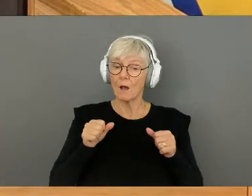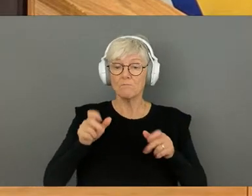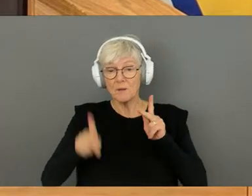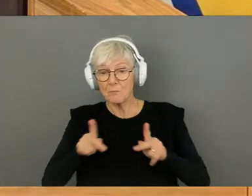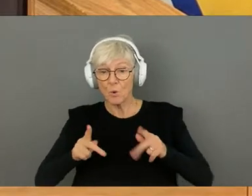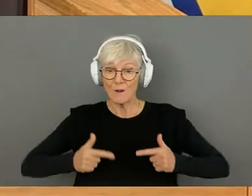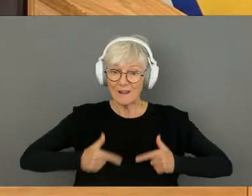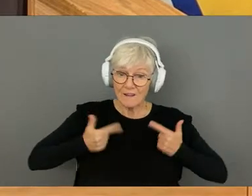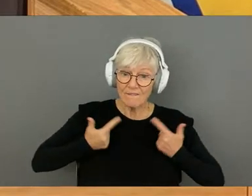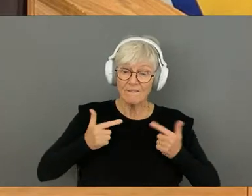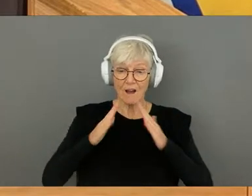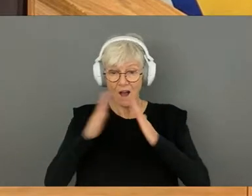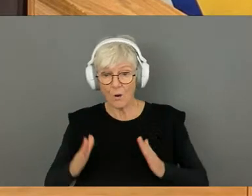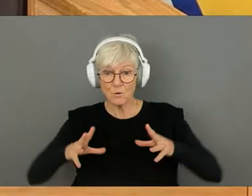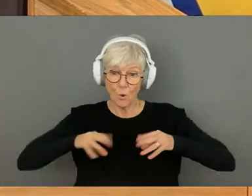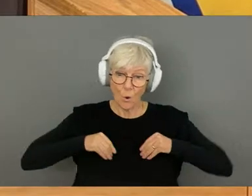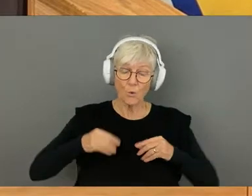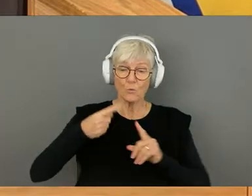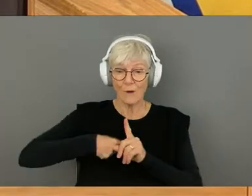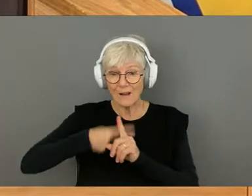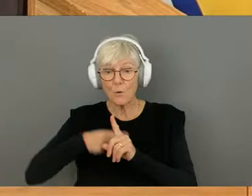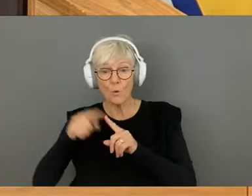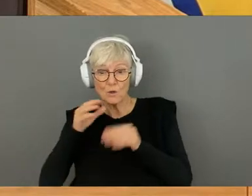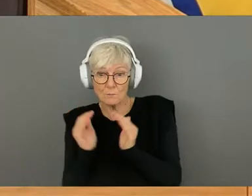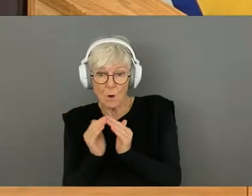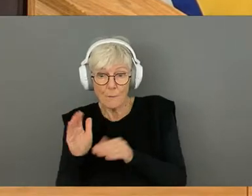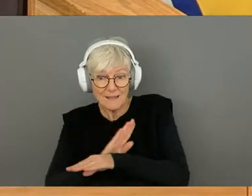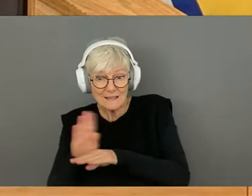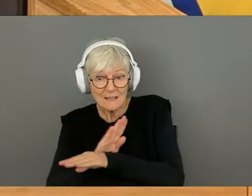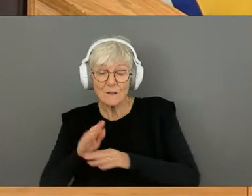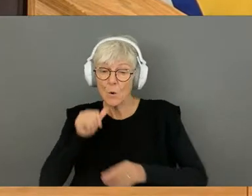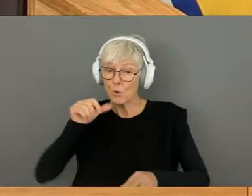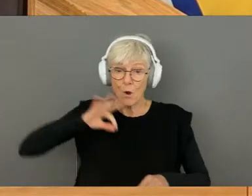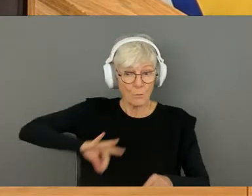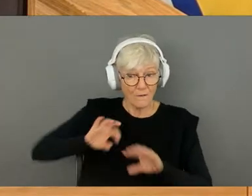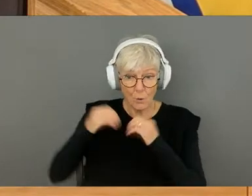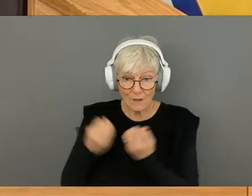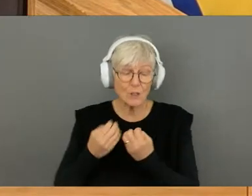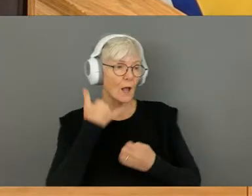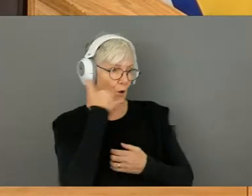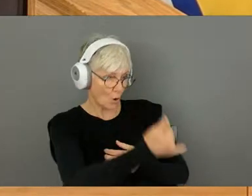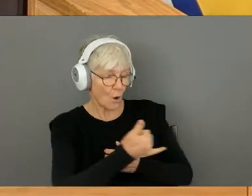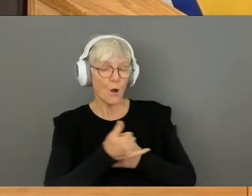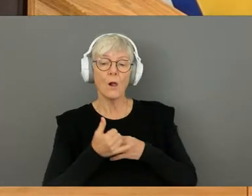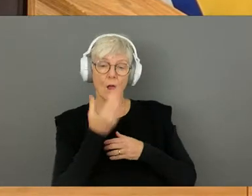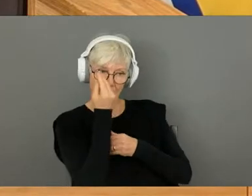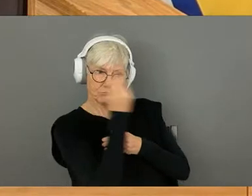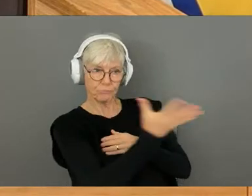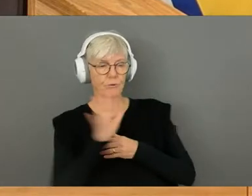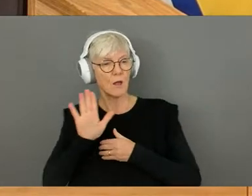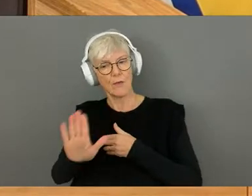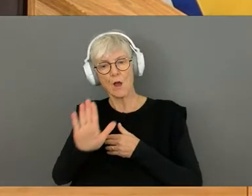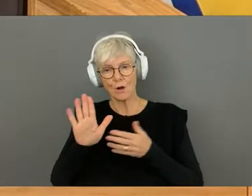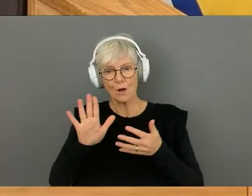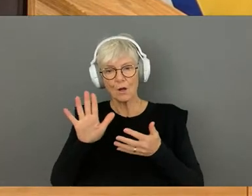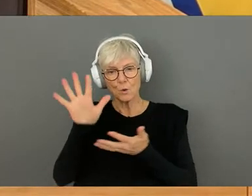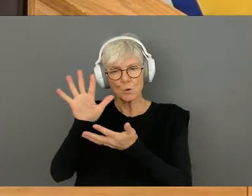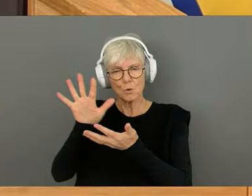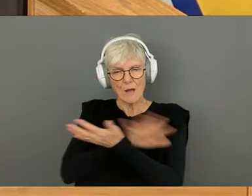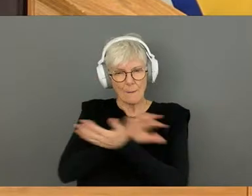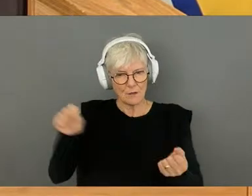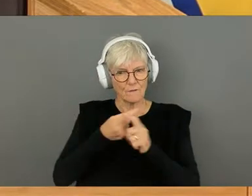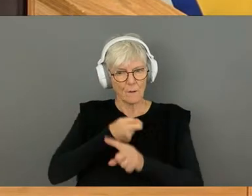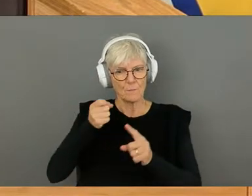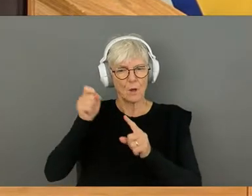businesses, and not-for-profit organizations to receive information and register their storm-related damage with a single phone call. Again, you